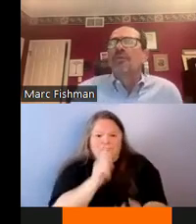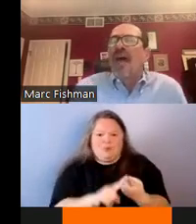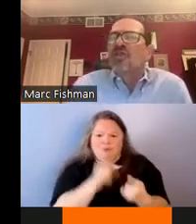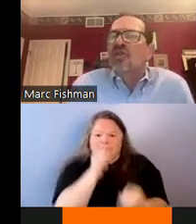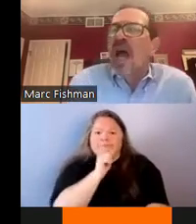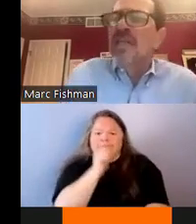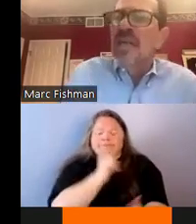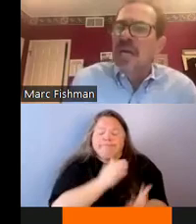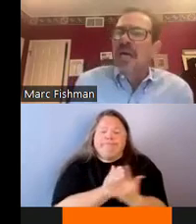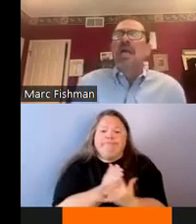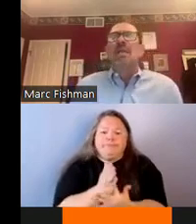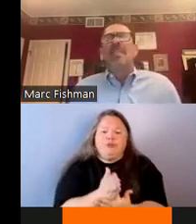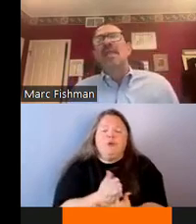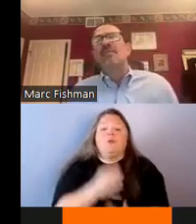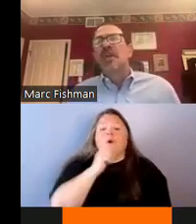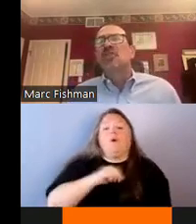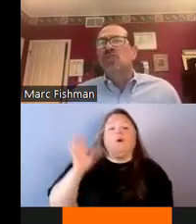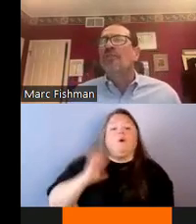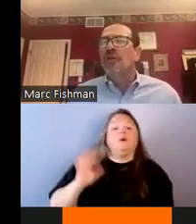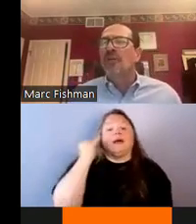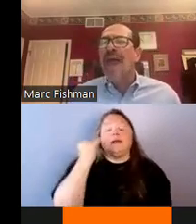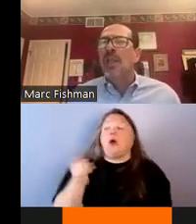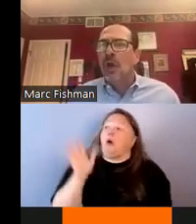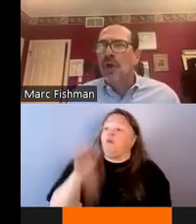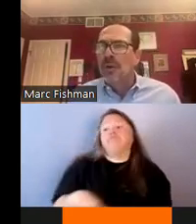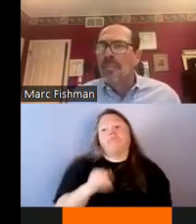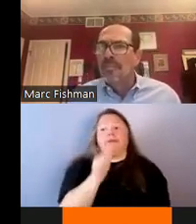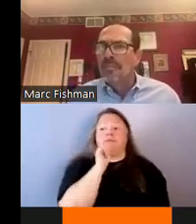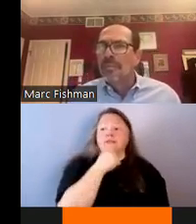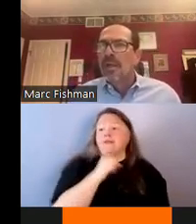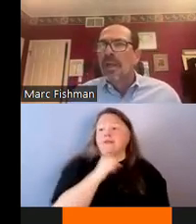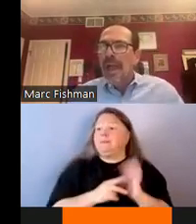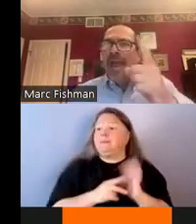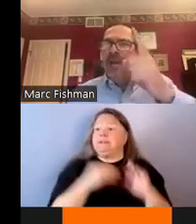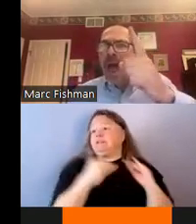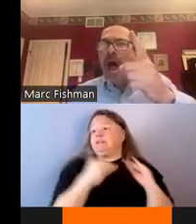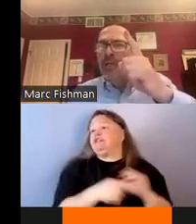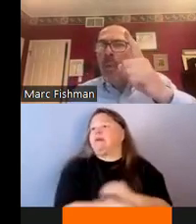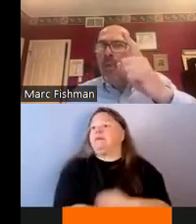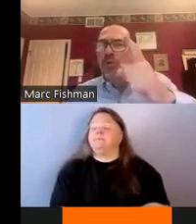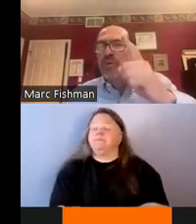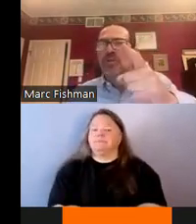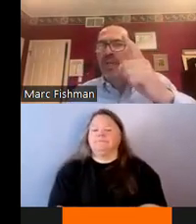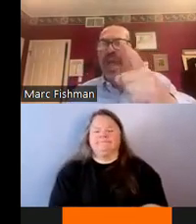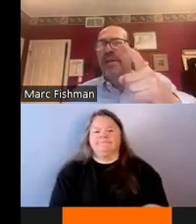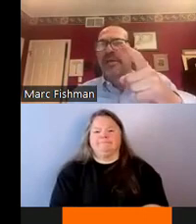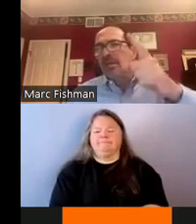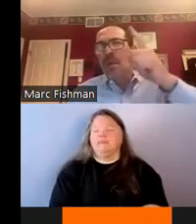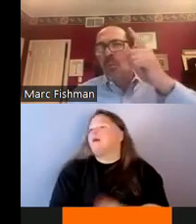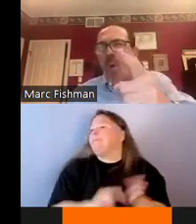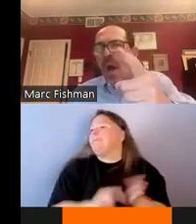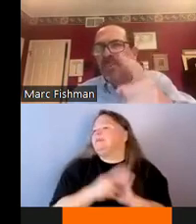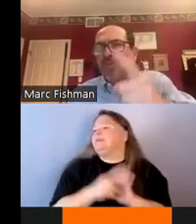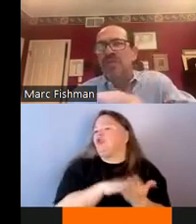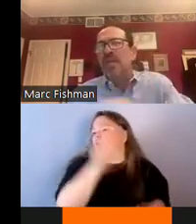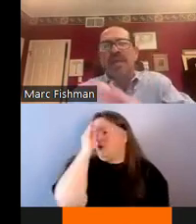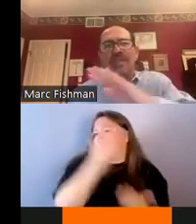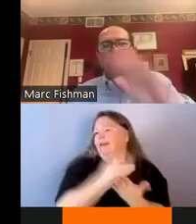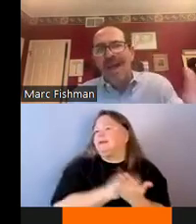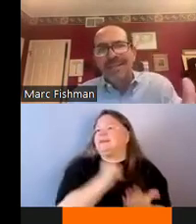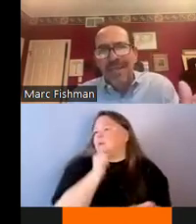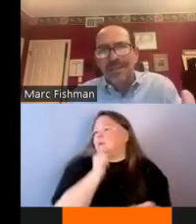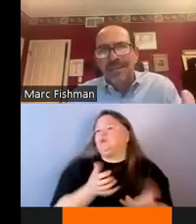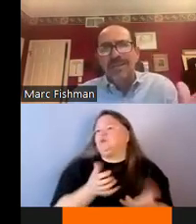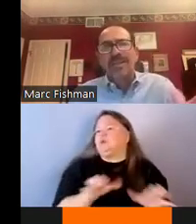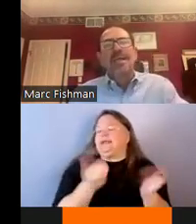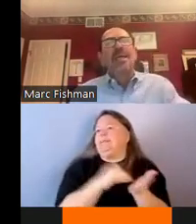The old-fashioned idea that if they suffer, that'll learn them, and now they won't do this again because they won't want to be sick,